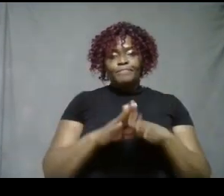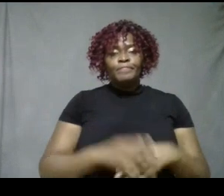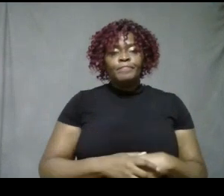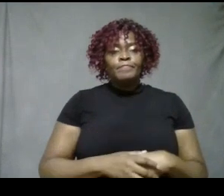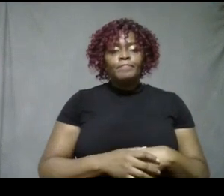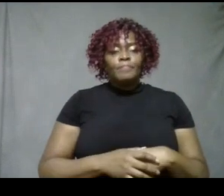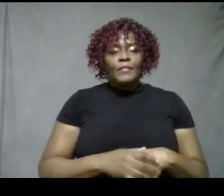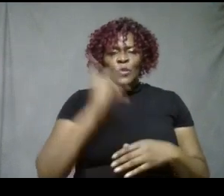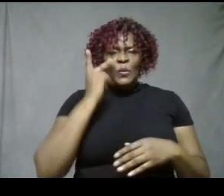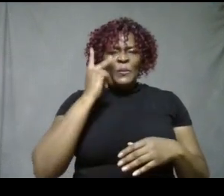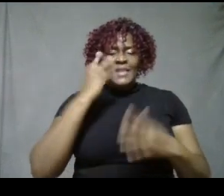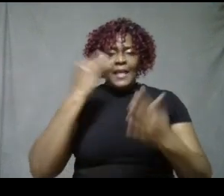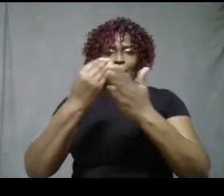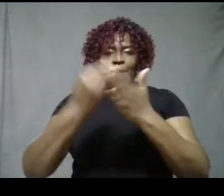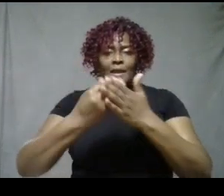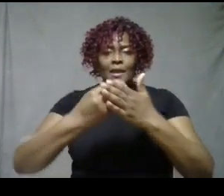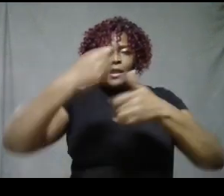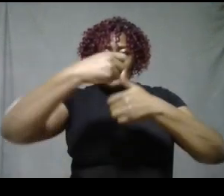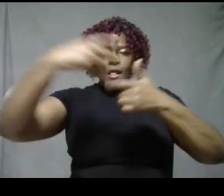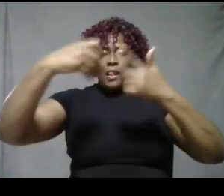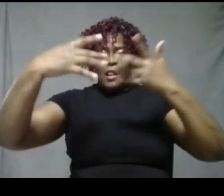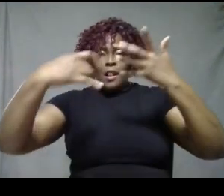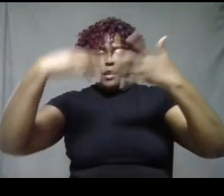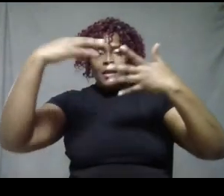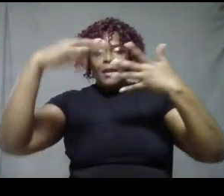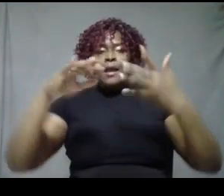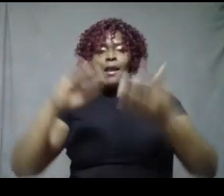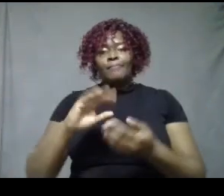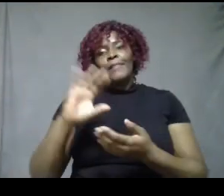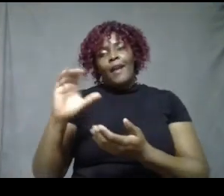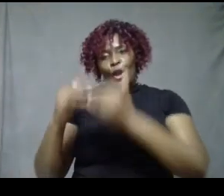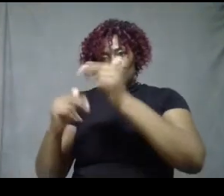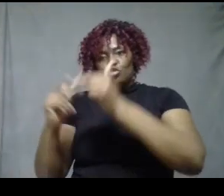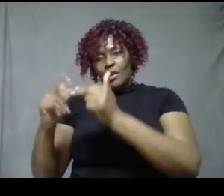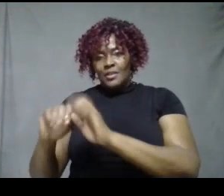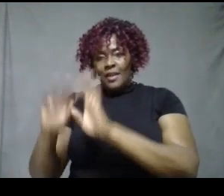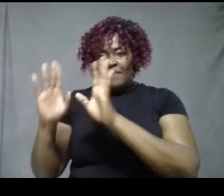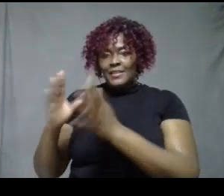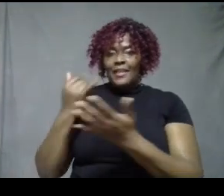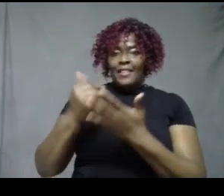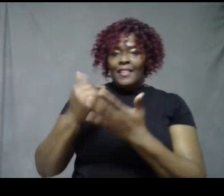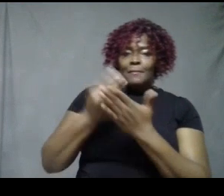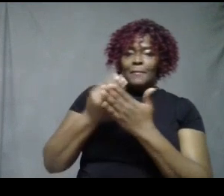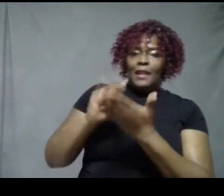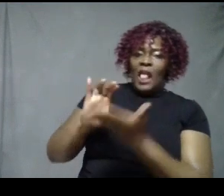money was going to be. The construction phase obviously has the most money. The next slide, please.